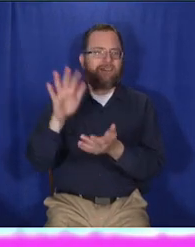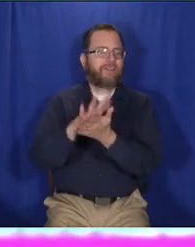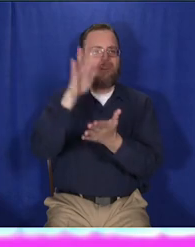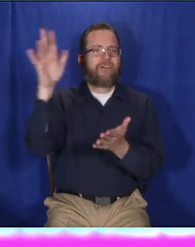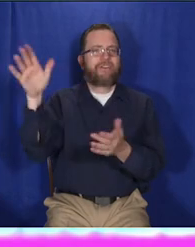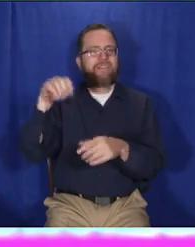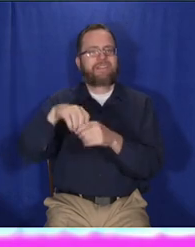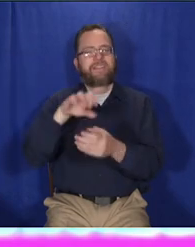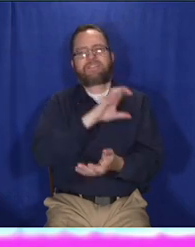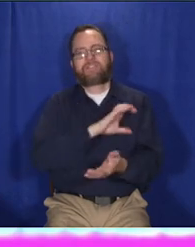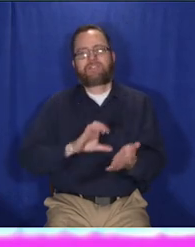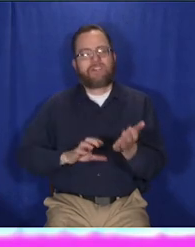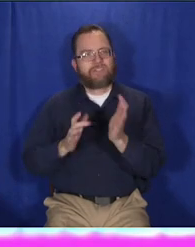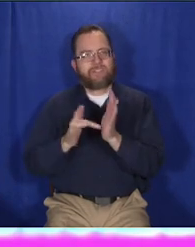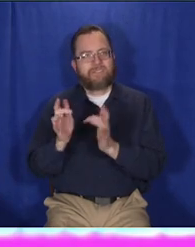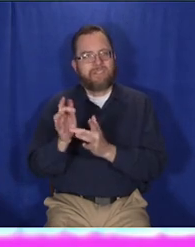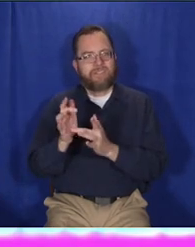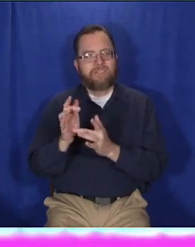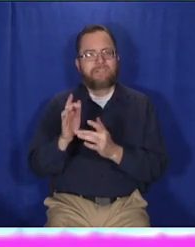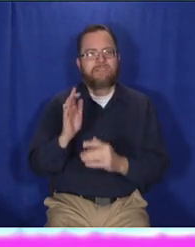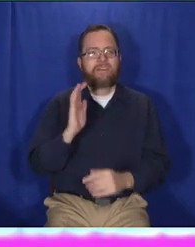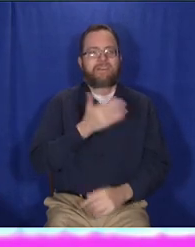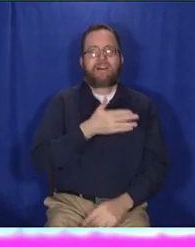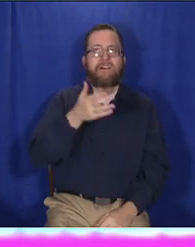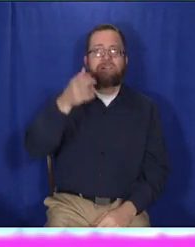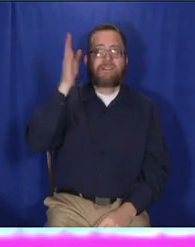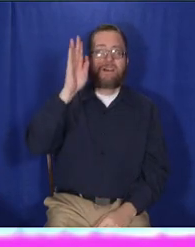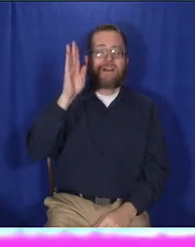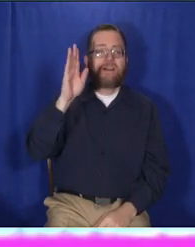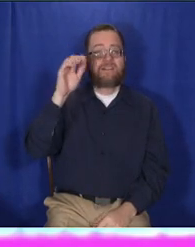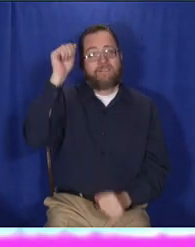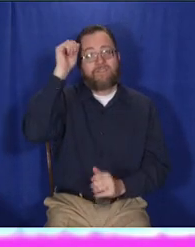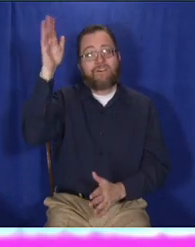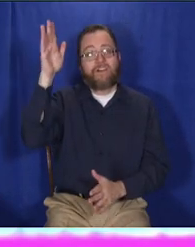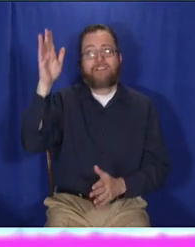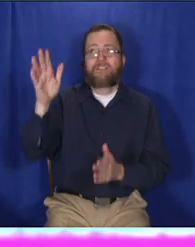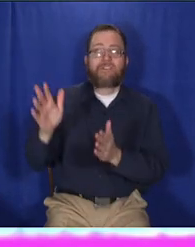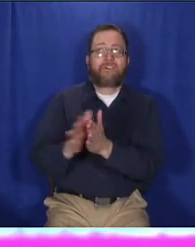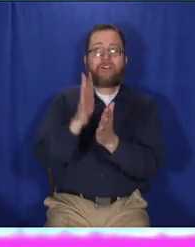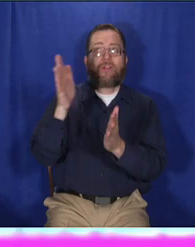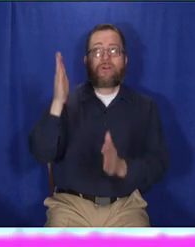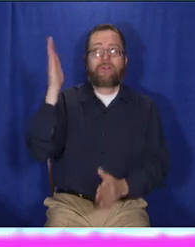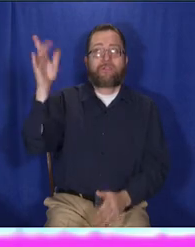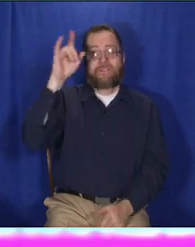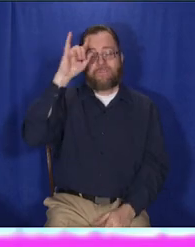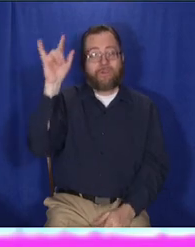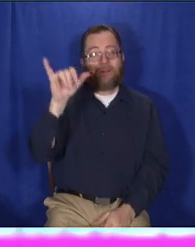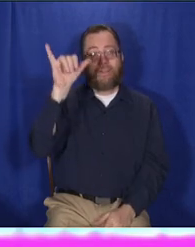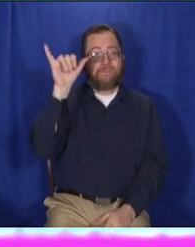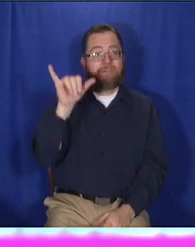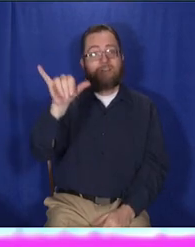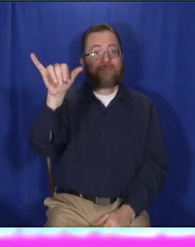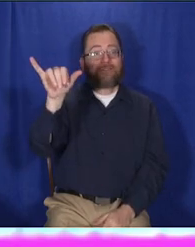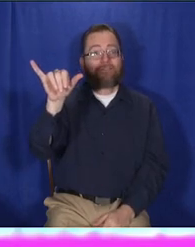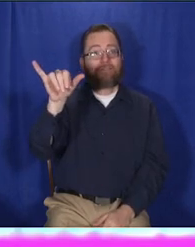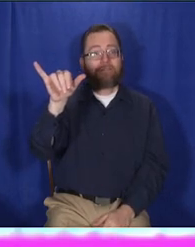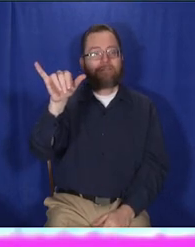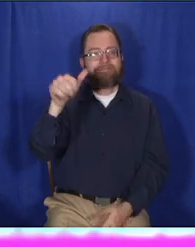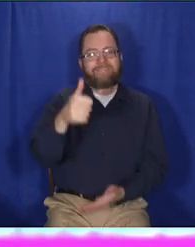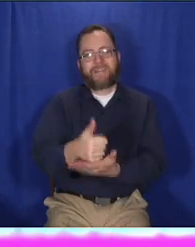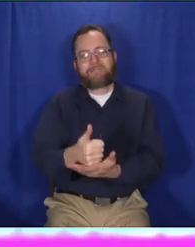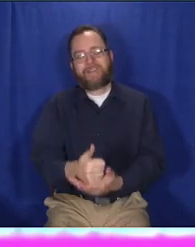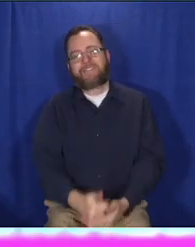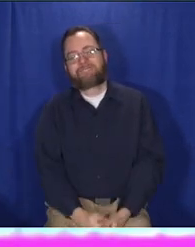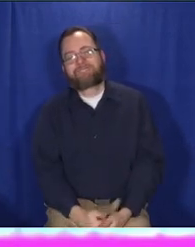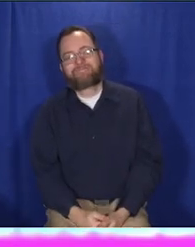Jesus. To our God and Father be glory forever and ever. Amen. Amen. Can we give